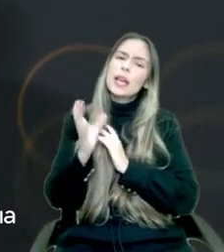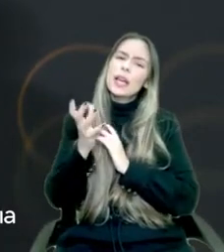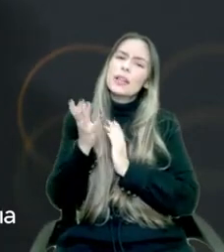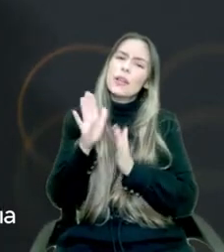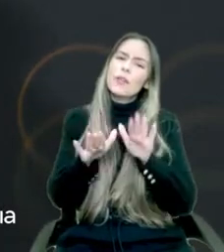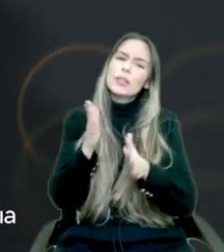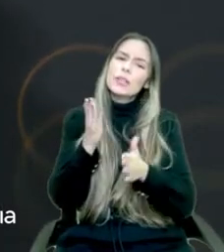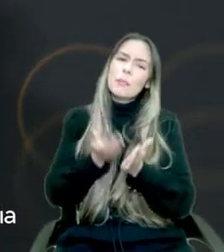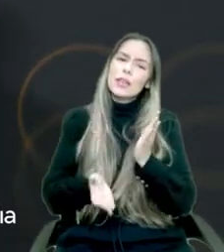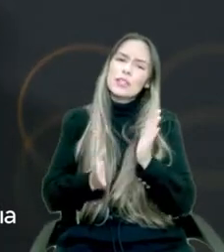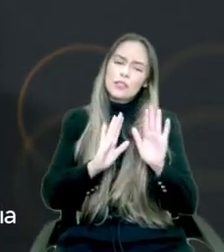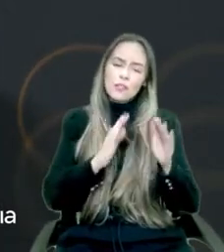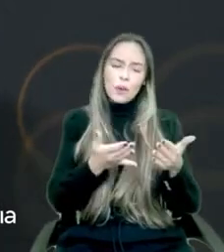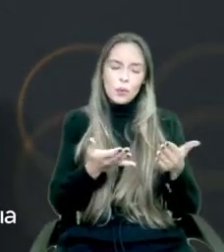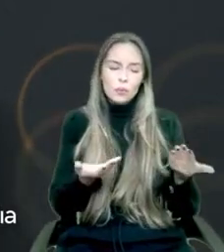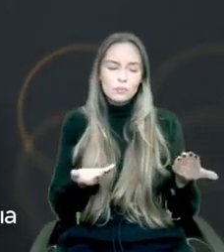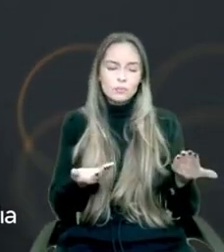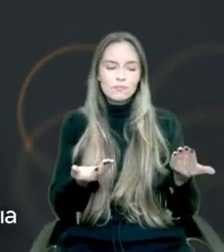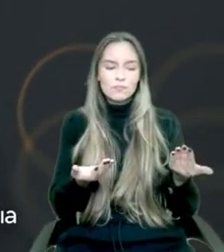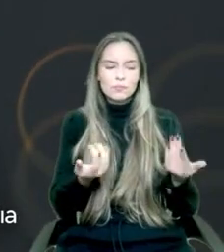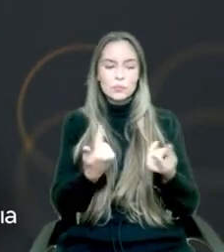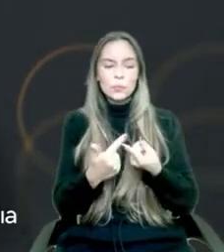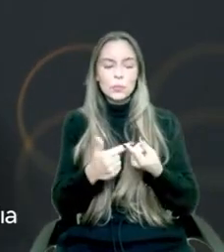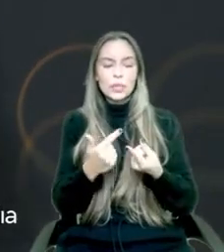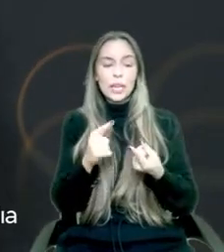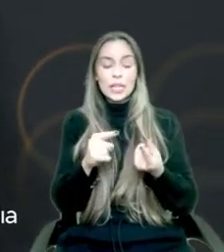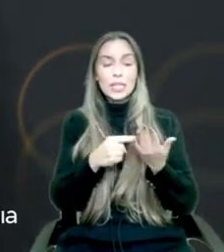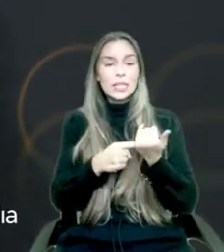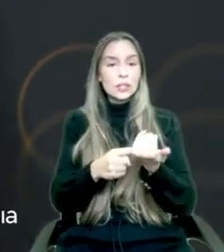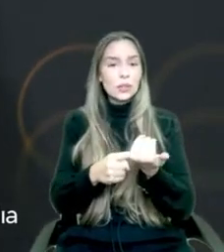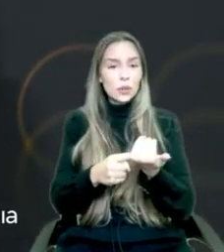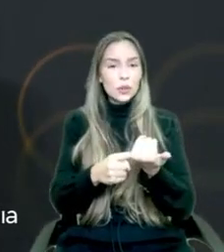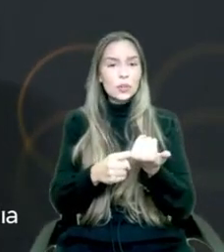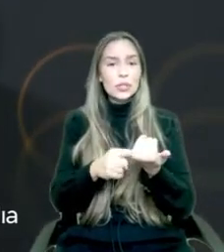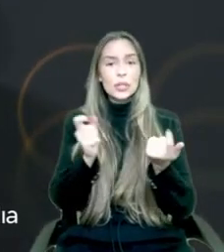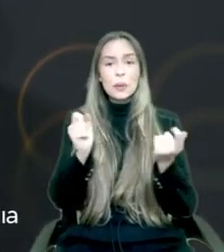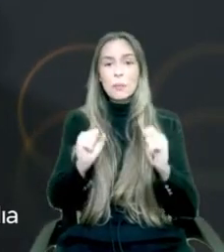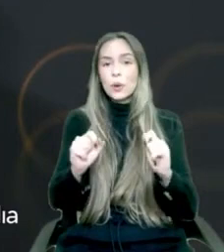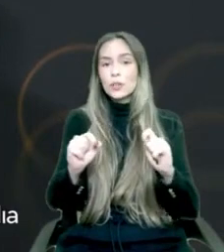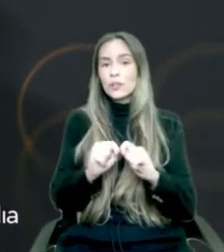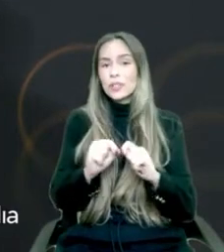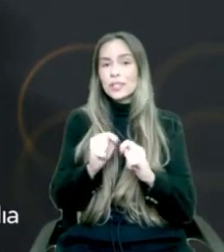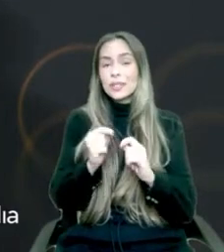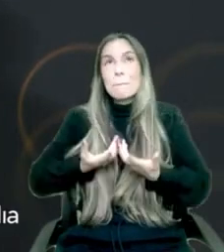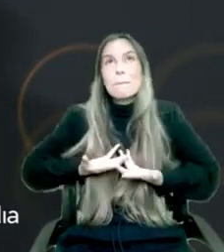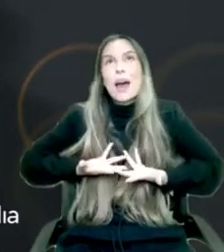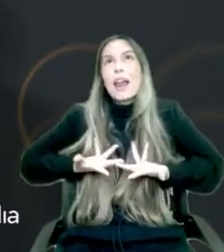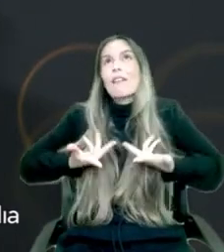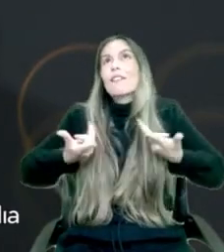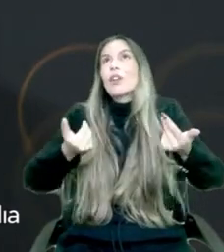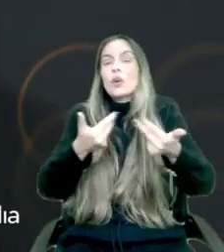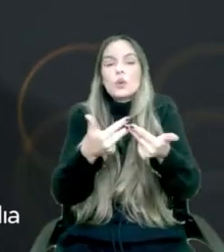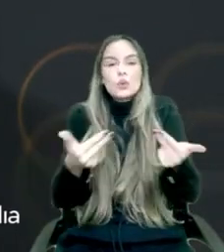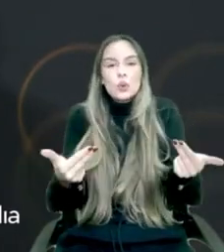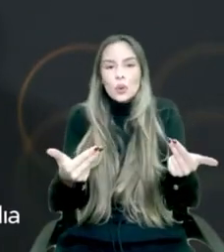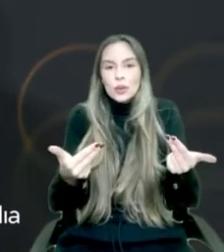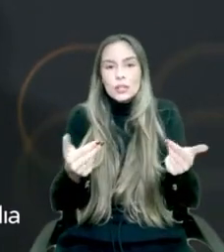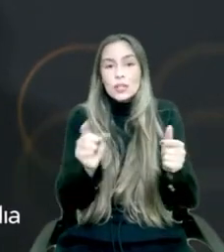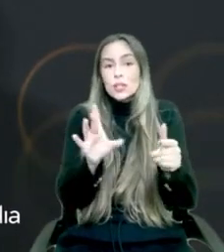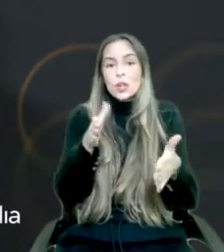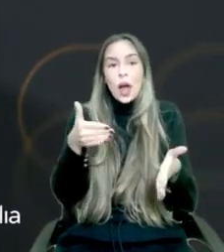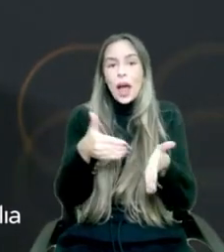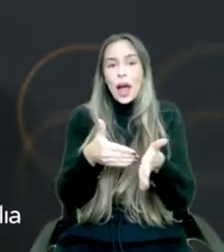was more, there's this technology, it can do amazing things, and it's limited only by our ability to